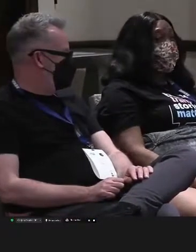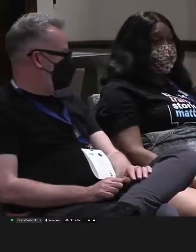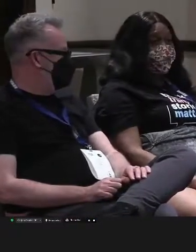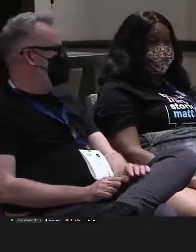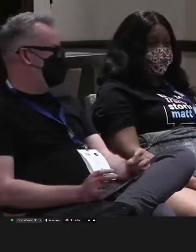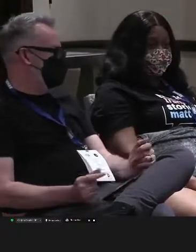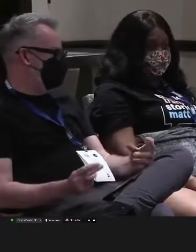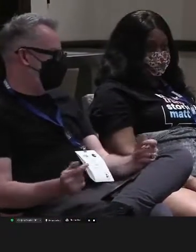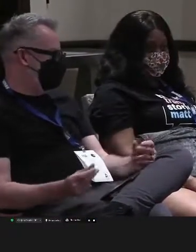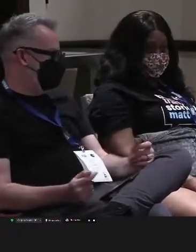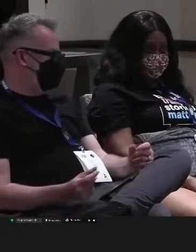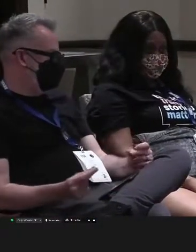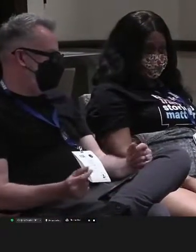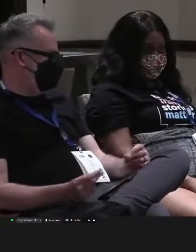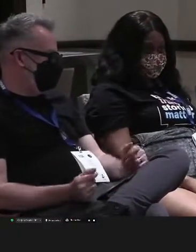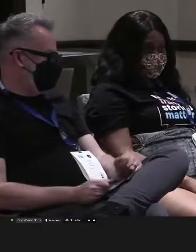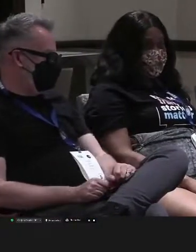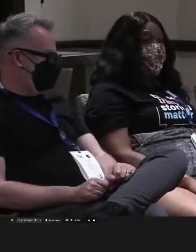Lady Dane,